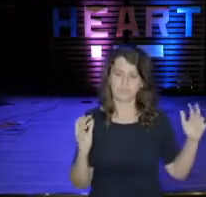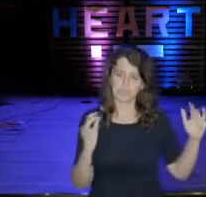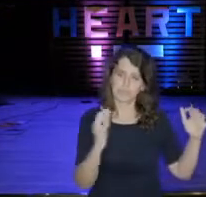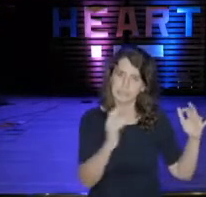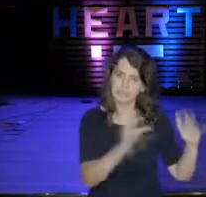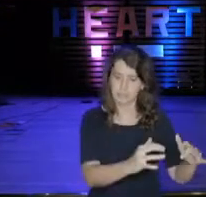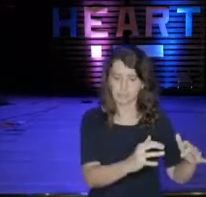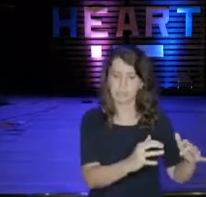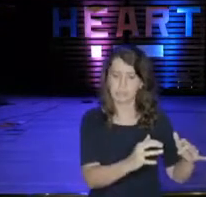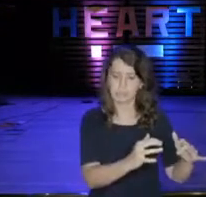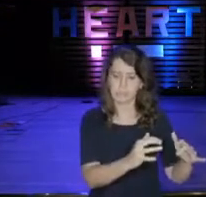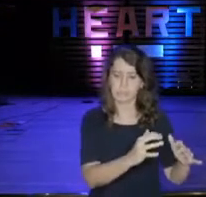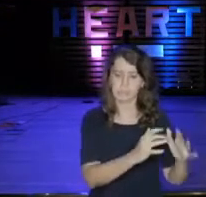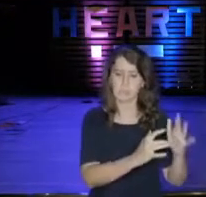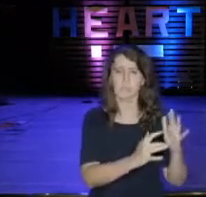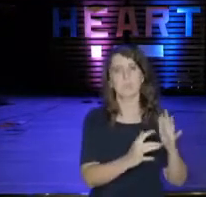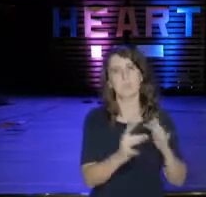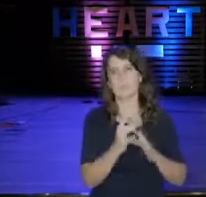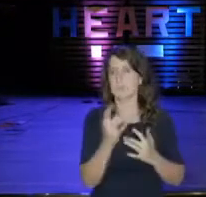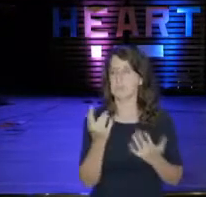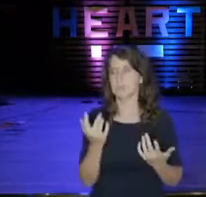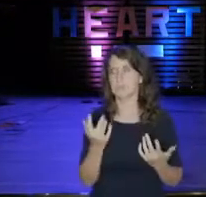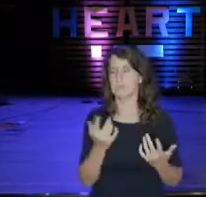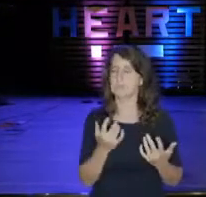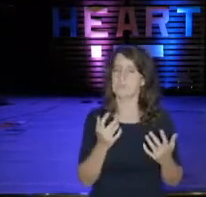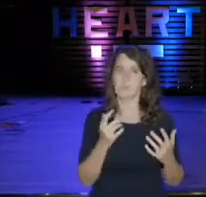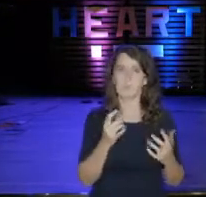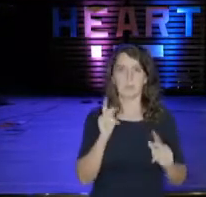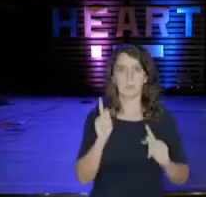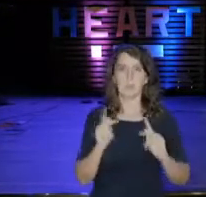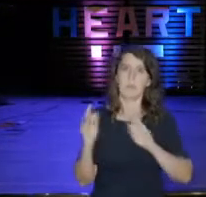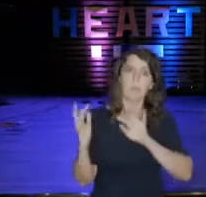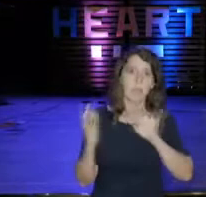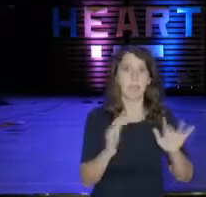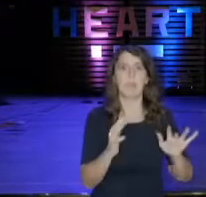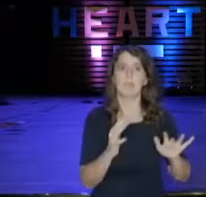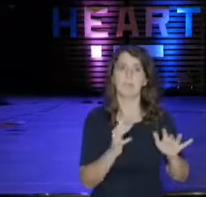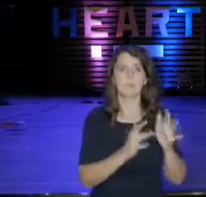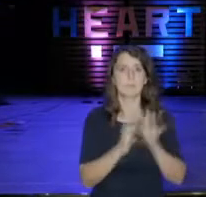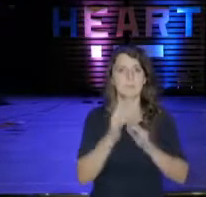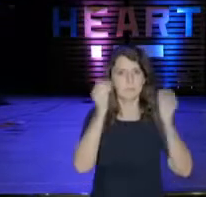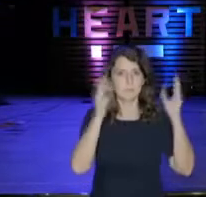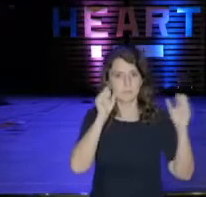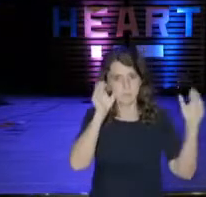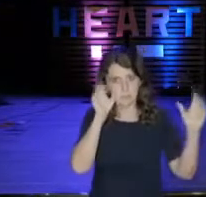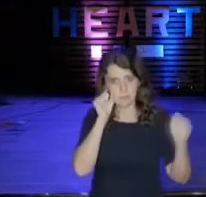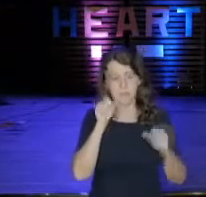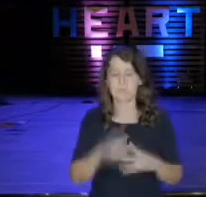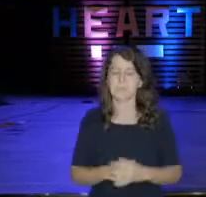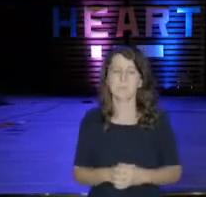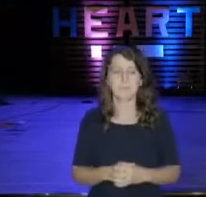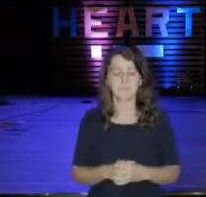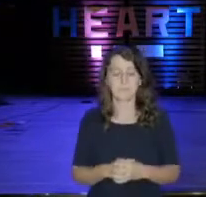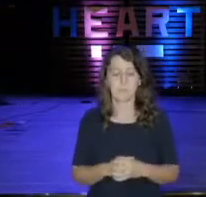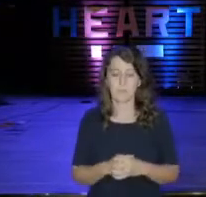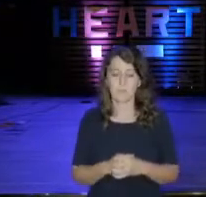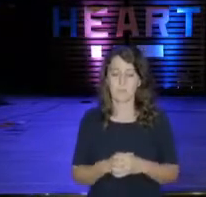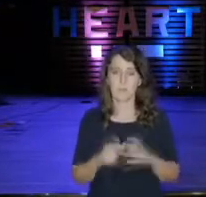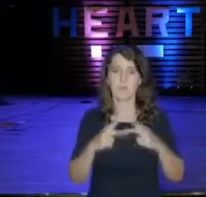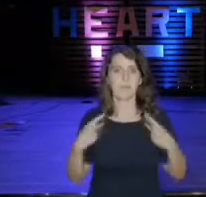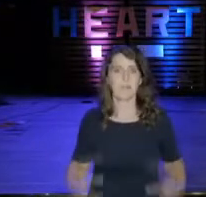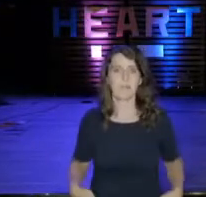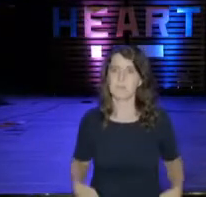soon gathered. Jesus always drew a crowd. I mean, he was such an amazing teacher. In fact, the Pharisees hated